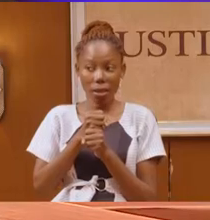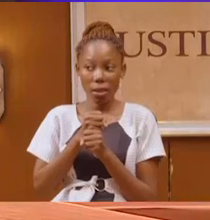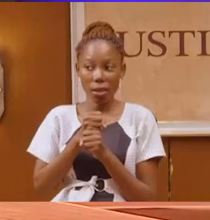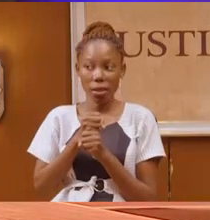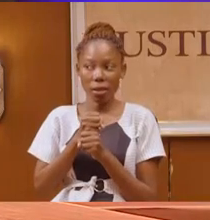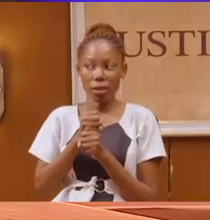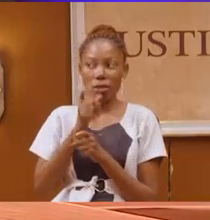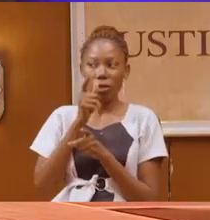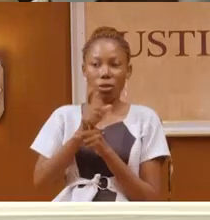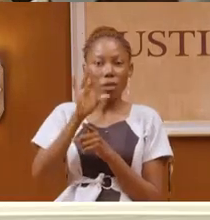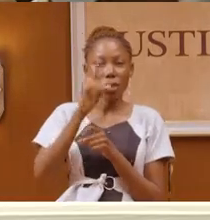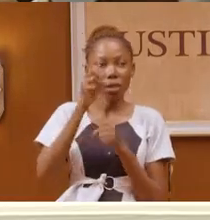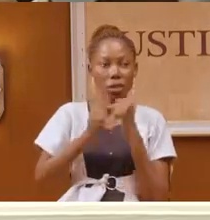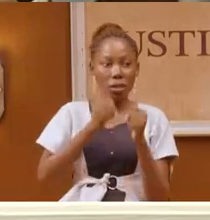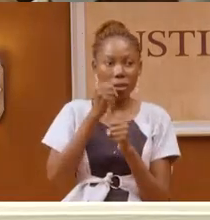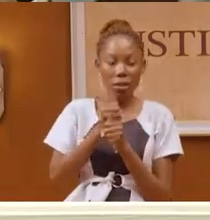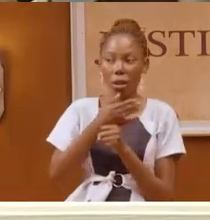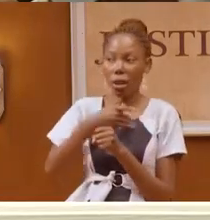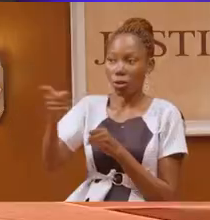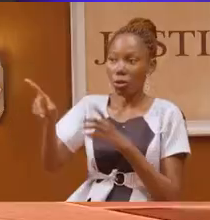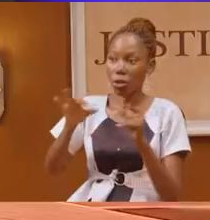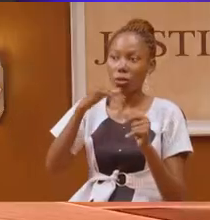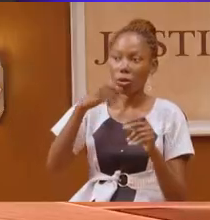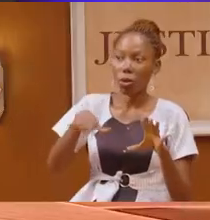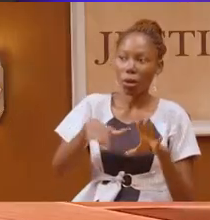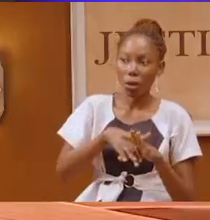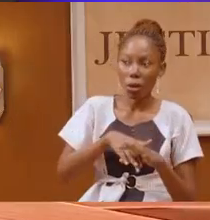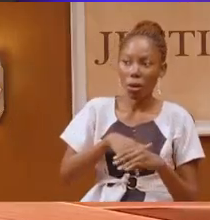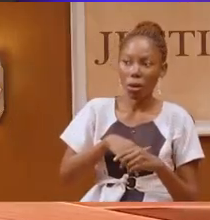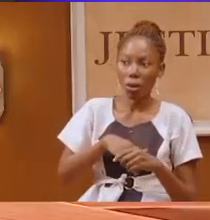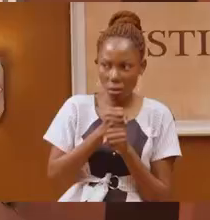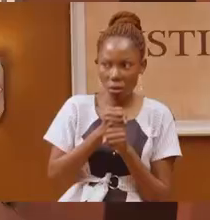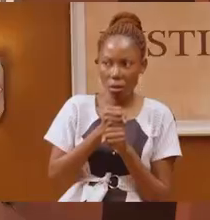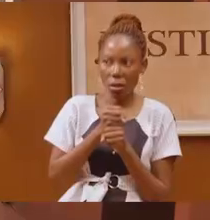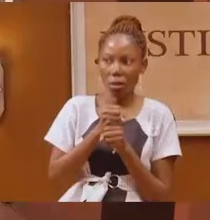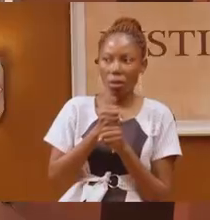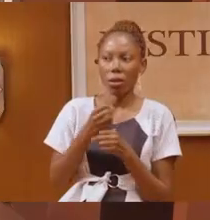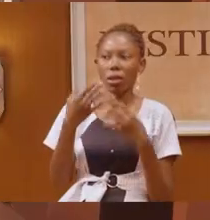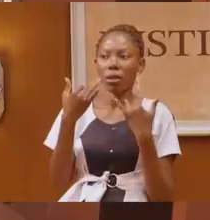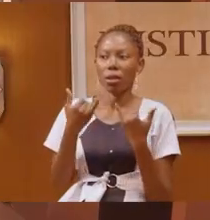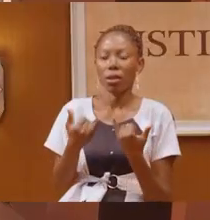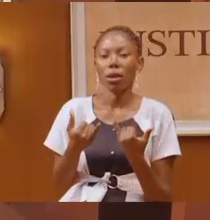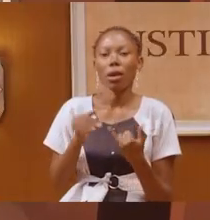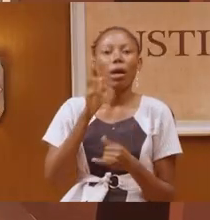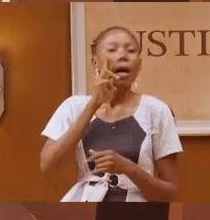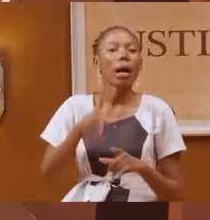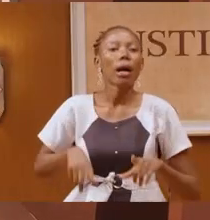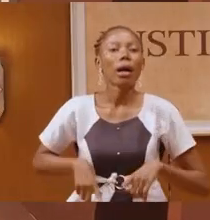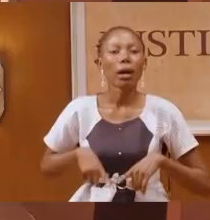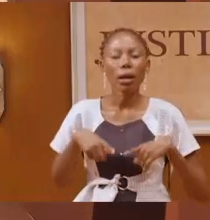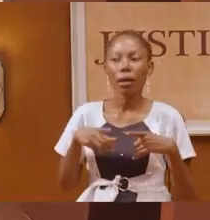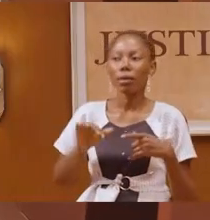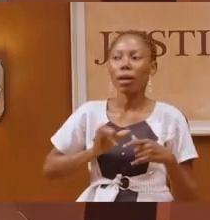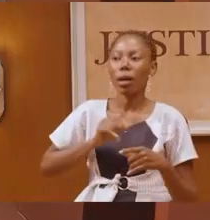And just 8 years, precisely. And you didn't marry her? No, I'm coming. Now, her life,